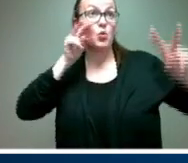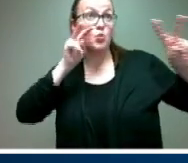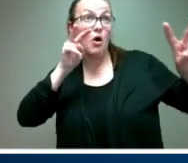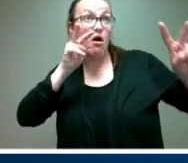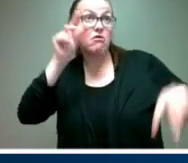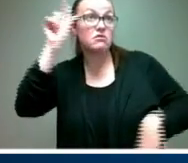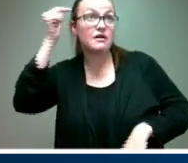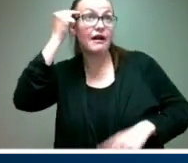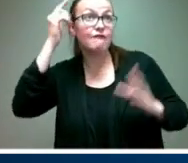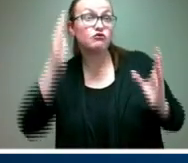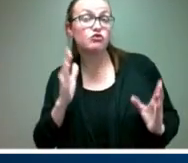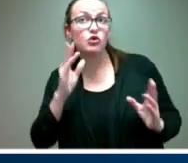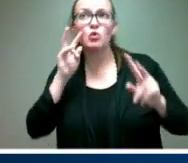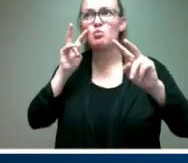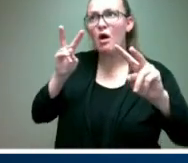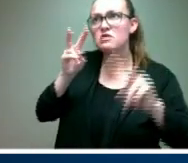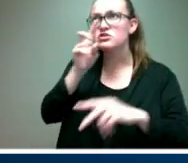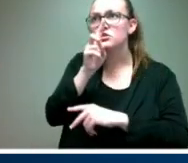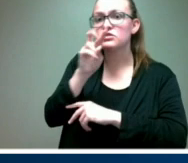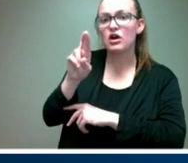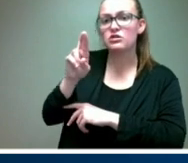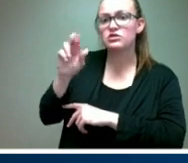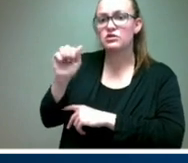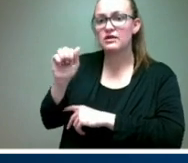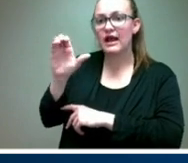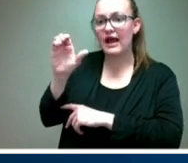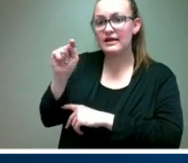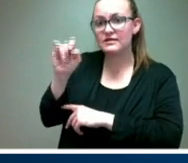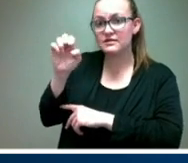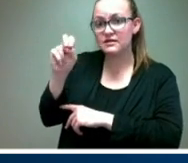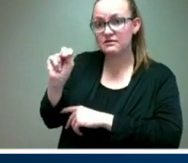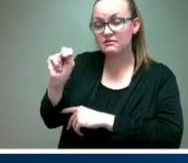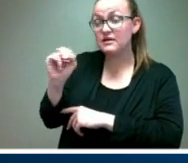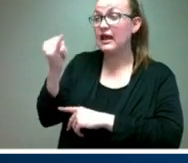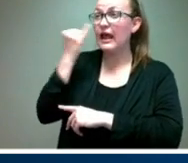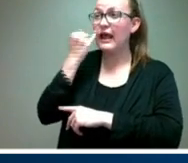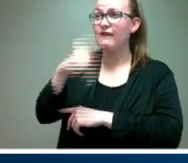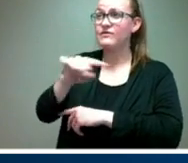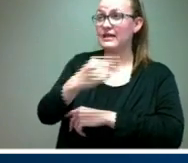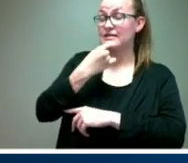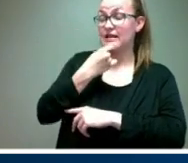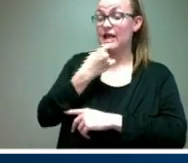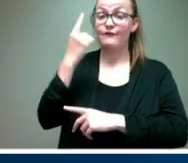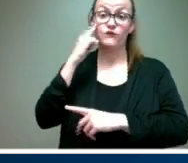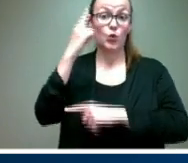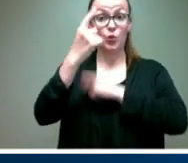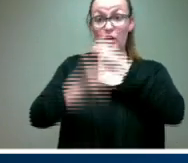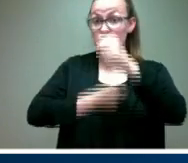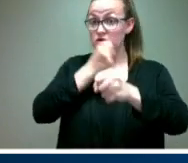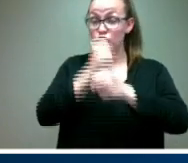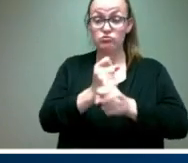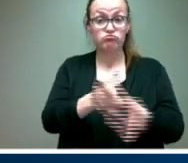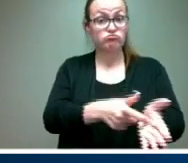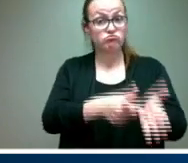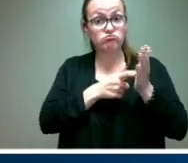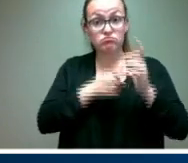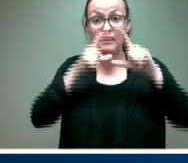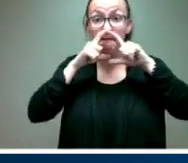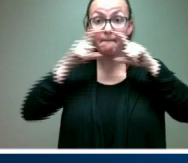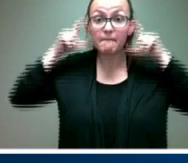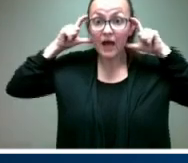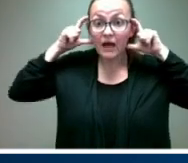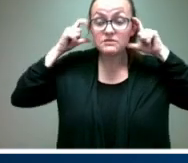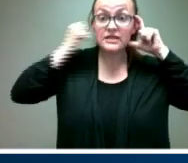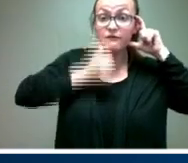to wear a mask for a year, potentially, what does that look like? You know, we want to make sure that our students